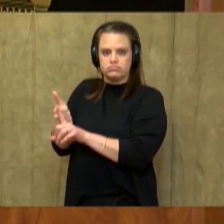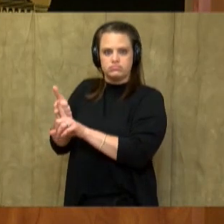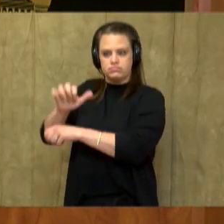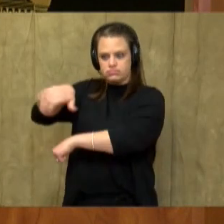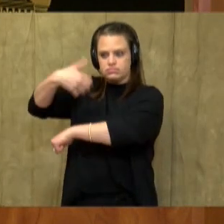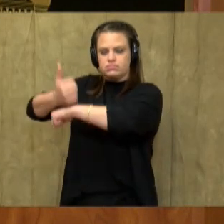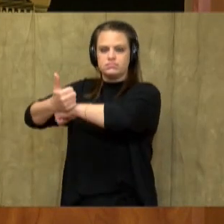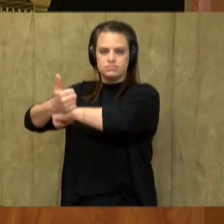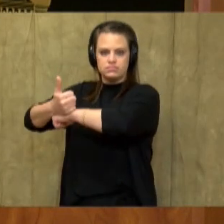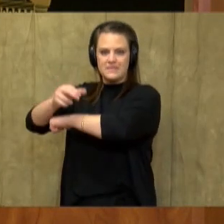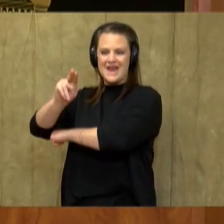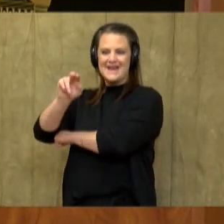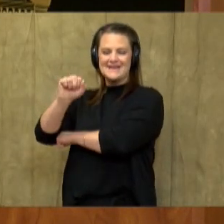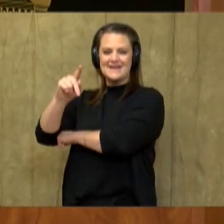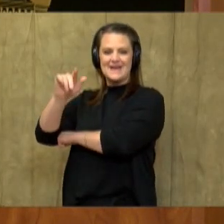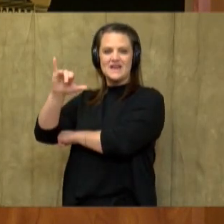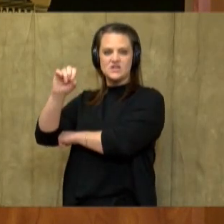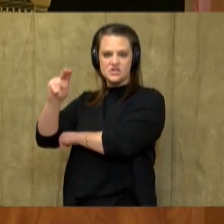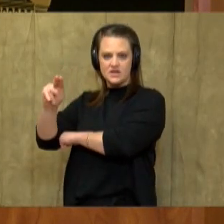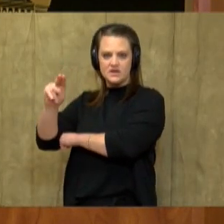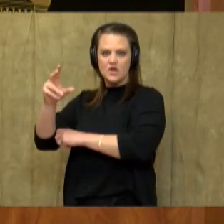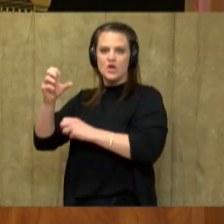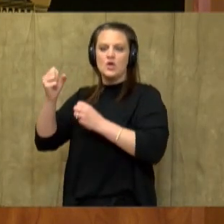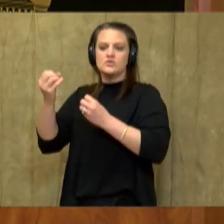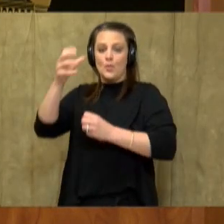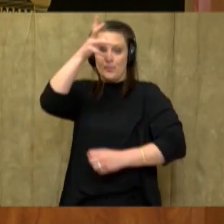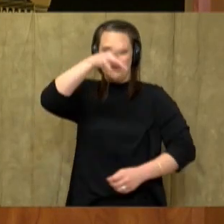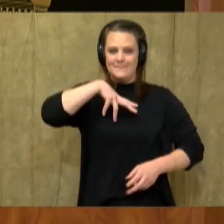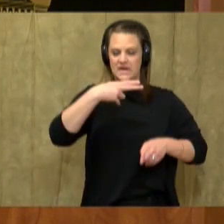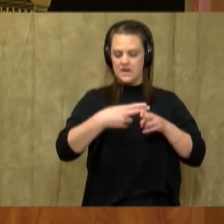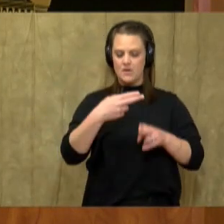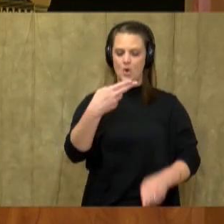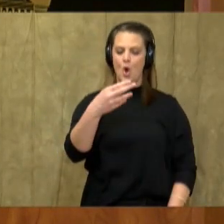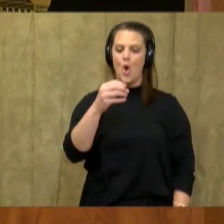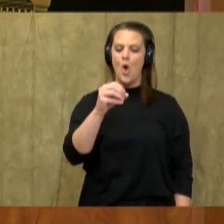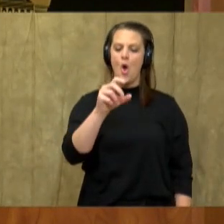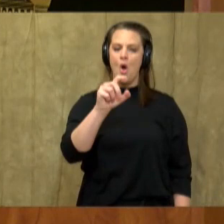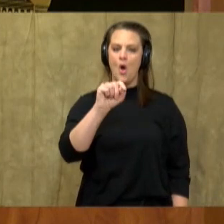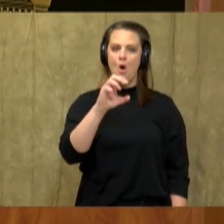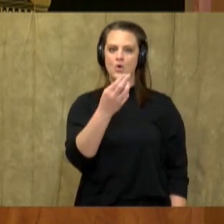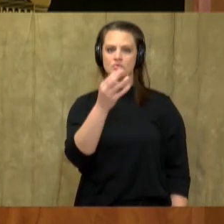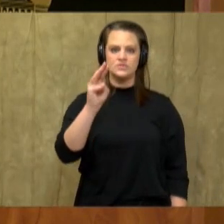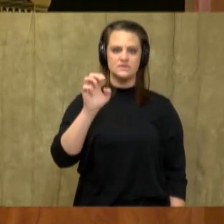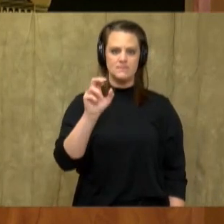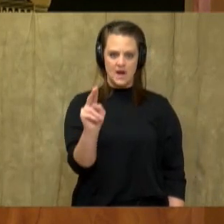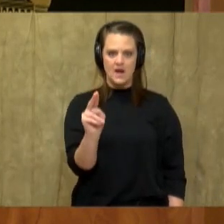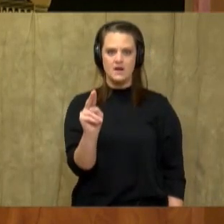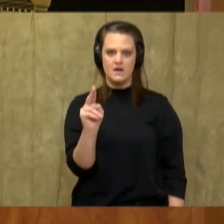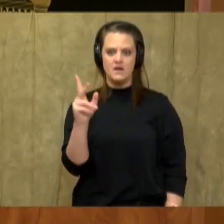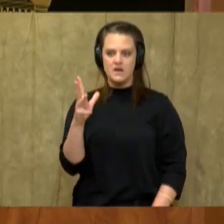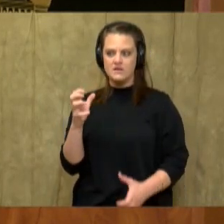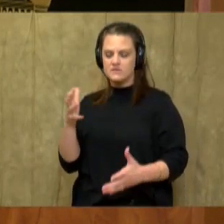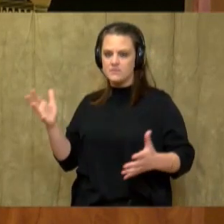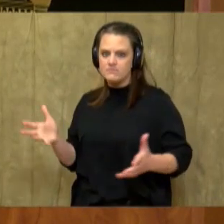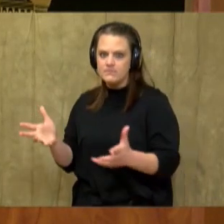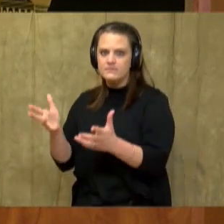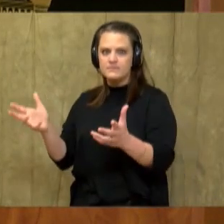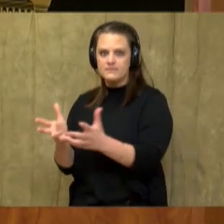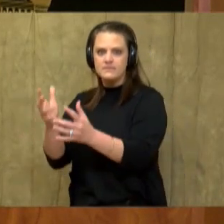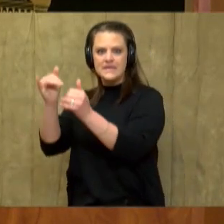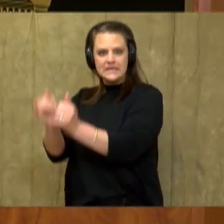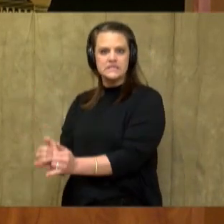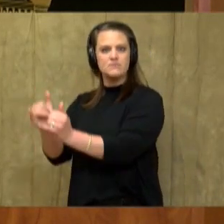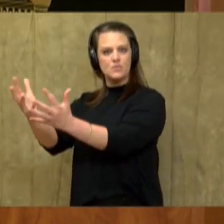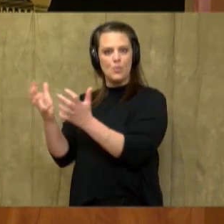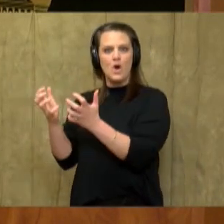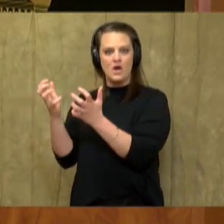Chi Minh is a man that is leading the country, pushing for independence. Well, at the same time, after World War II, the French want to